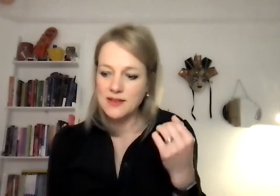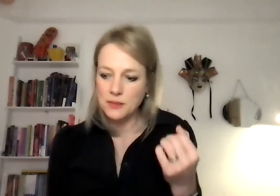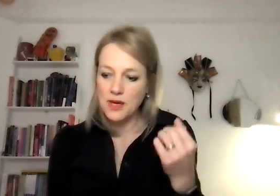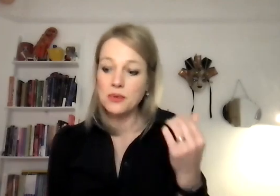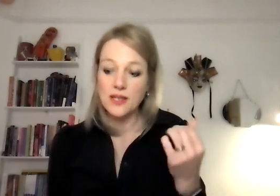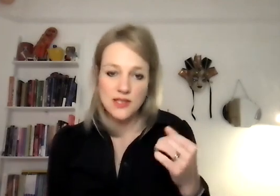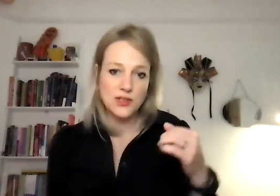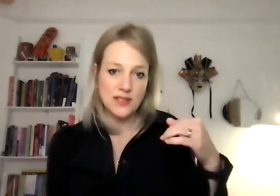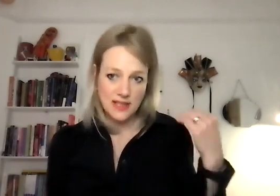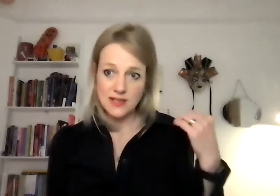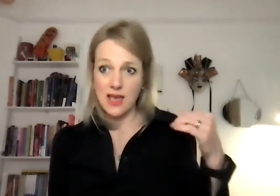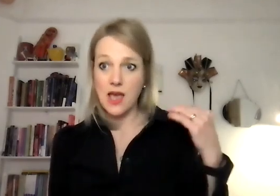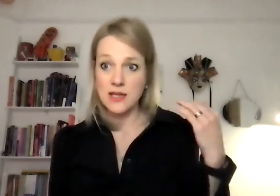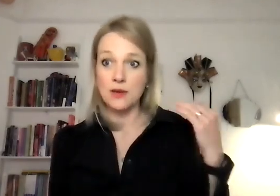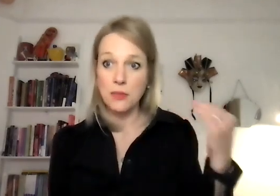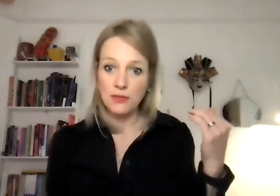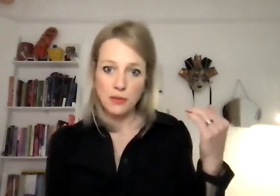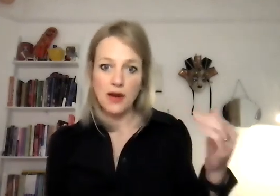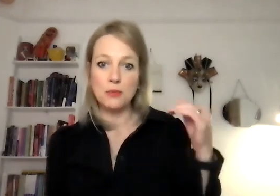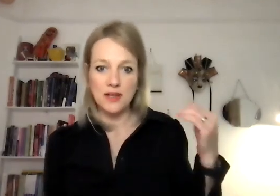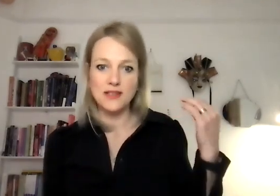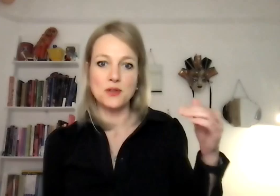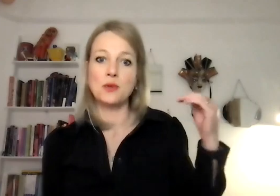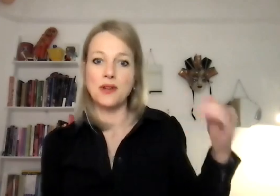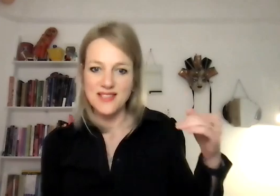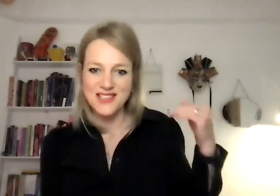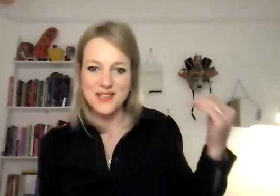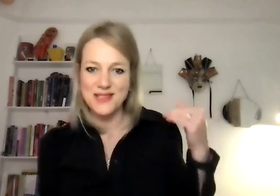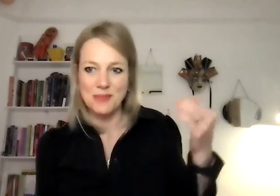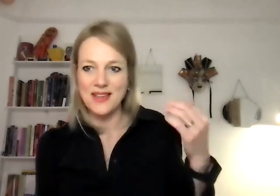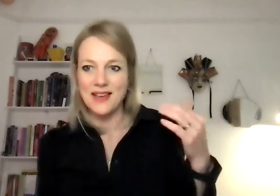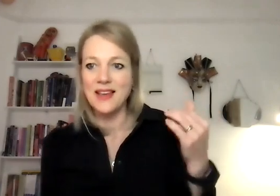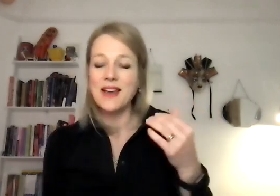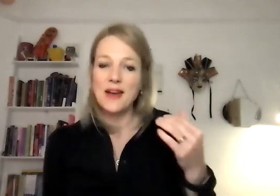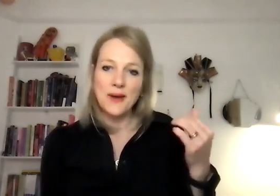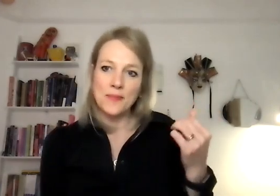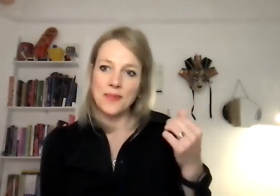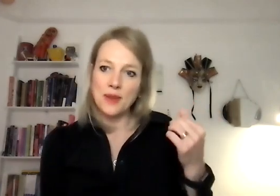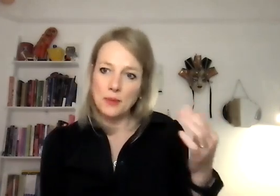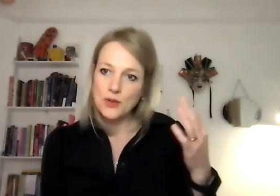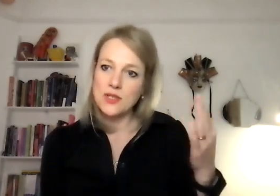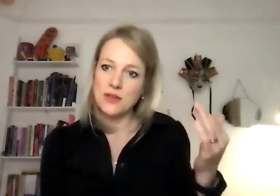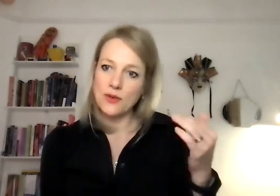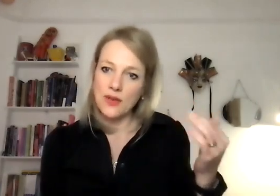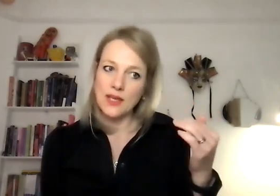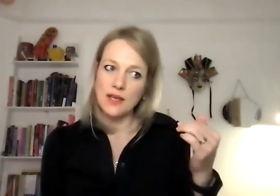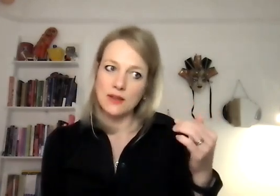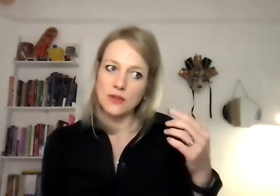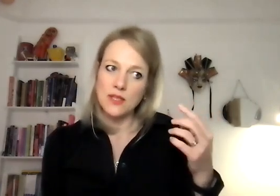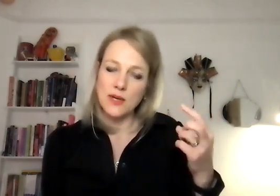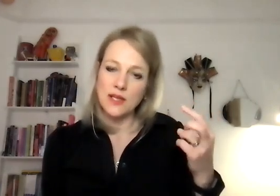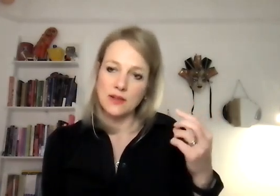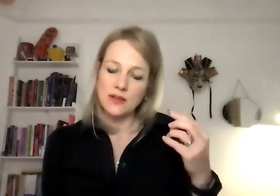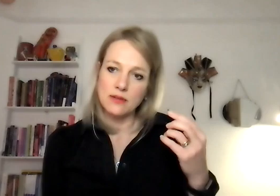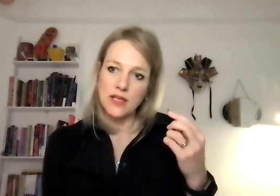when a practitioner sticks their head above the parapet to try to do something that pushes our thinking and